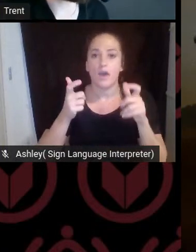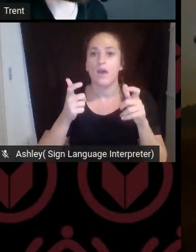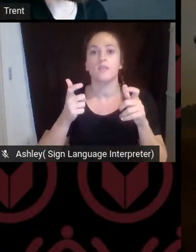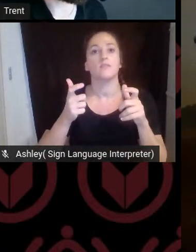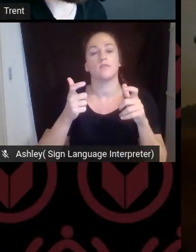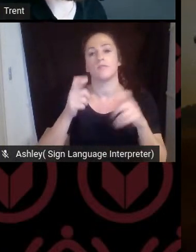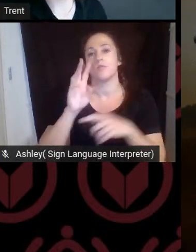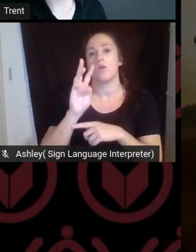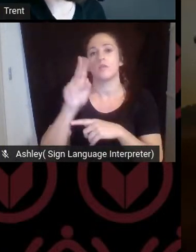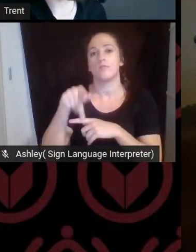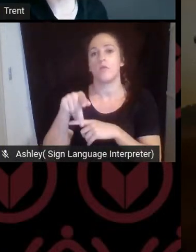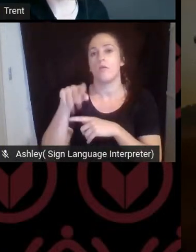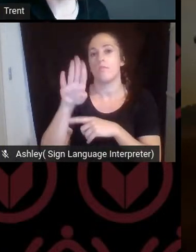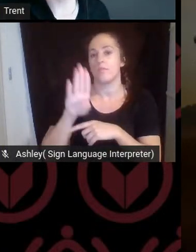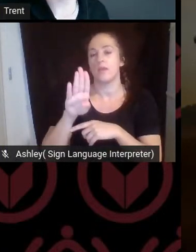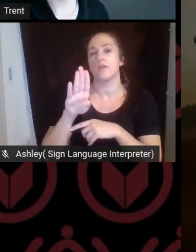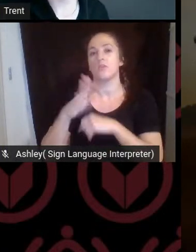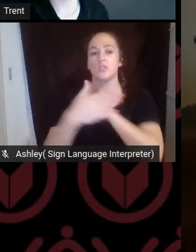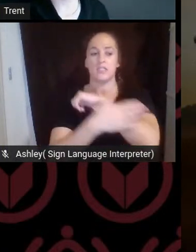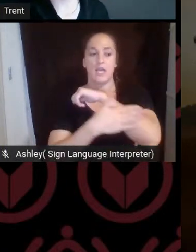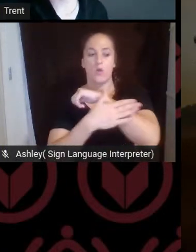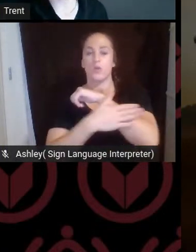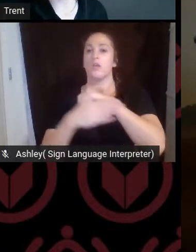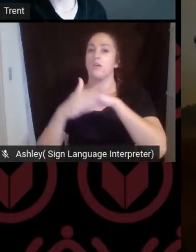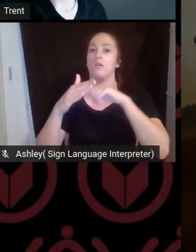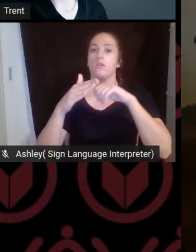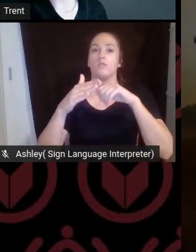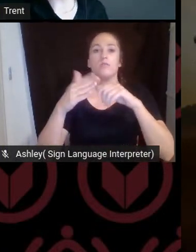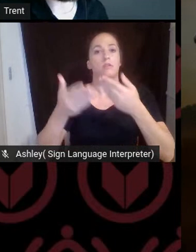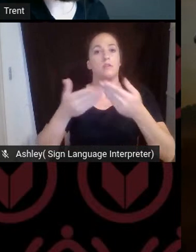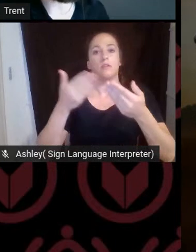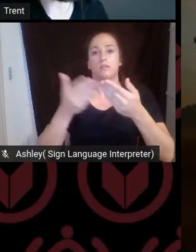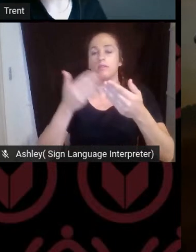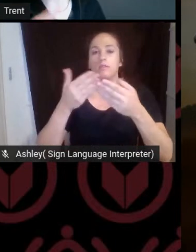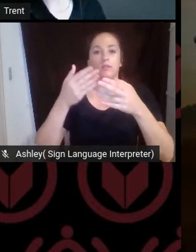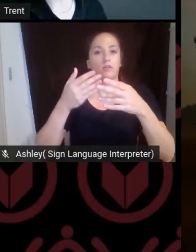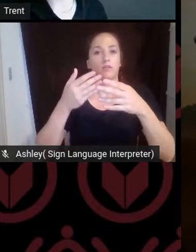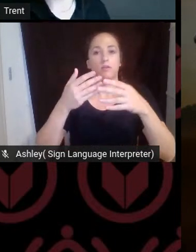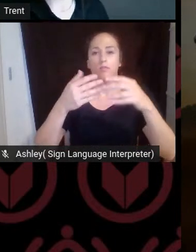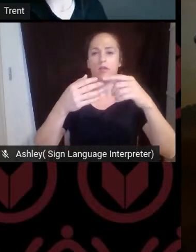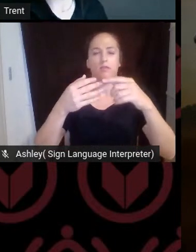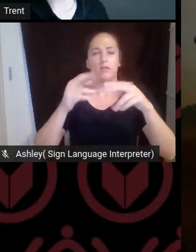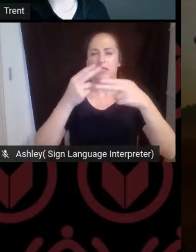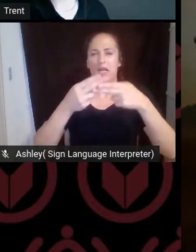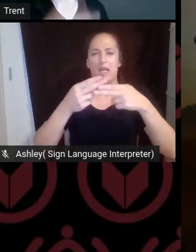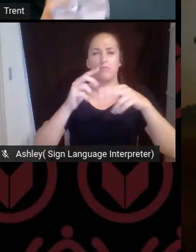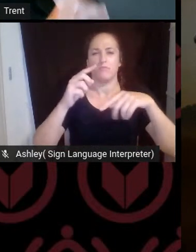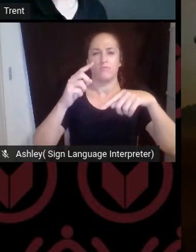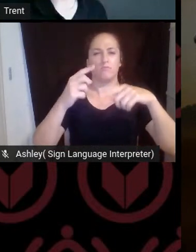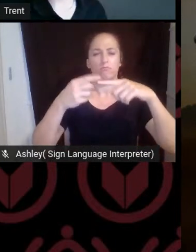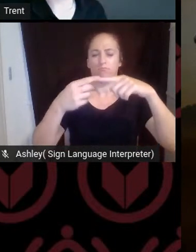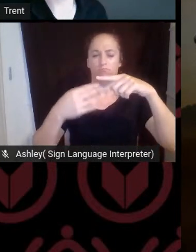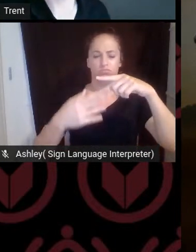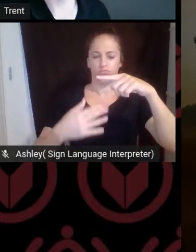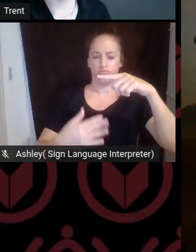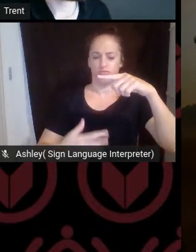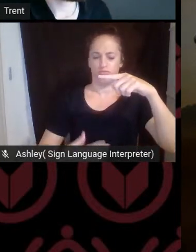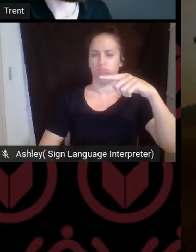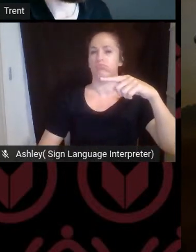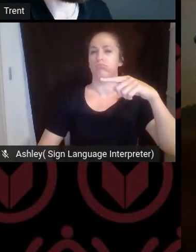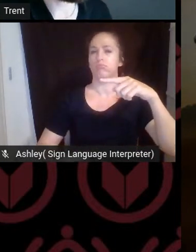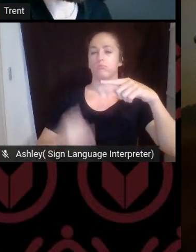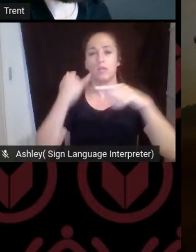or palmbeachschools.org domain to find the person that you're looking for, because we're all preloaded in there. As long as you've got a district account, you should show up in